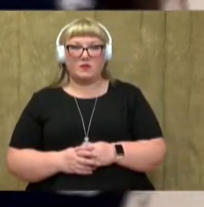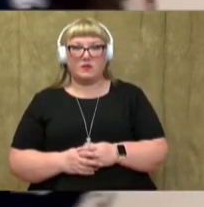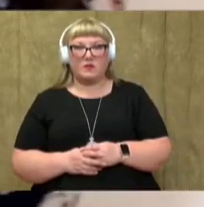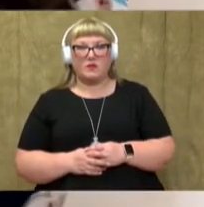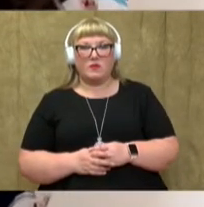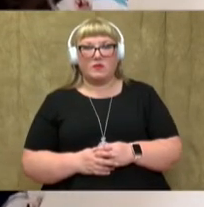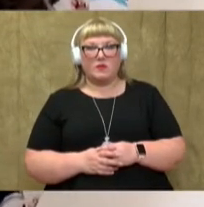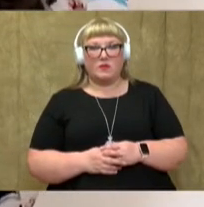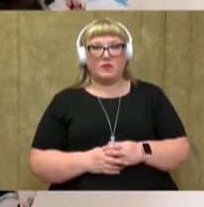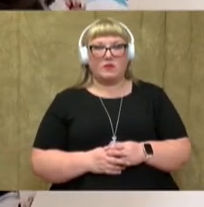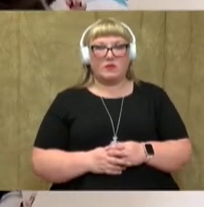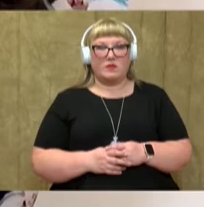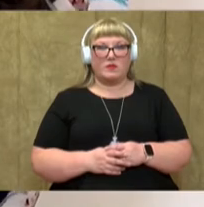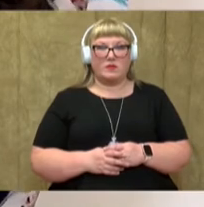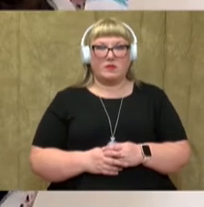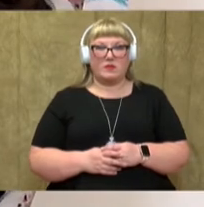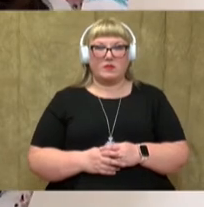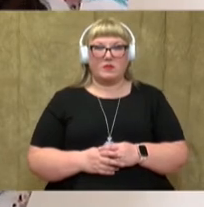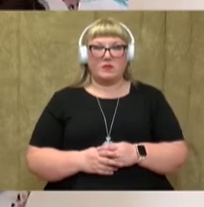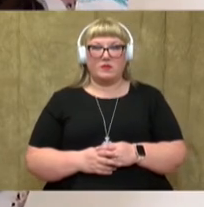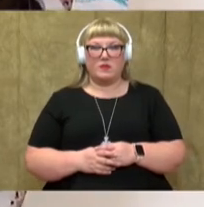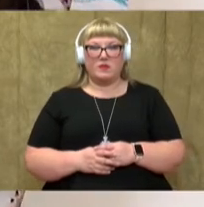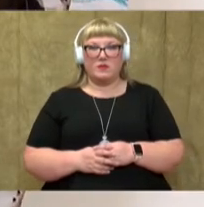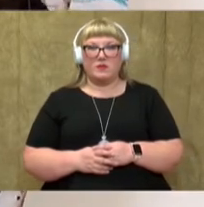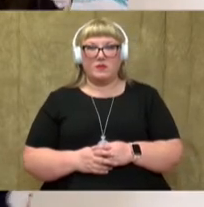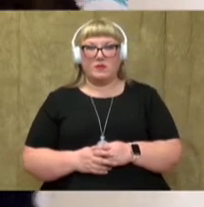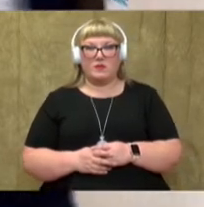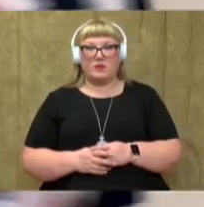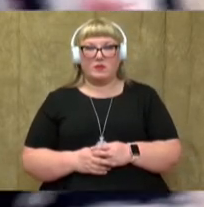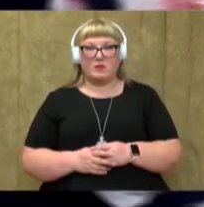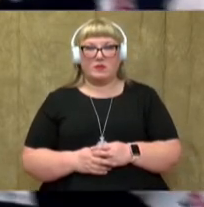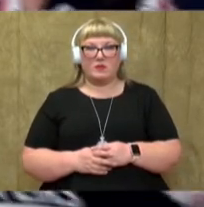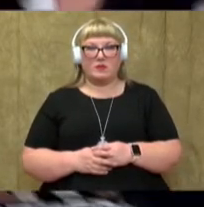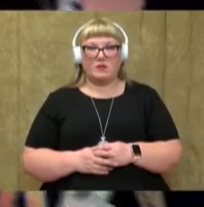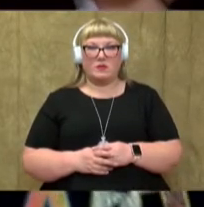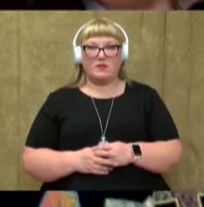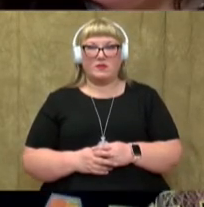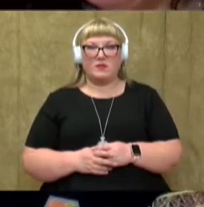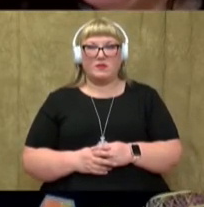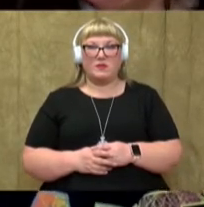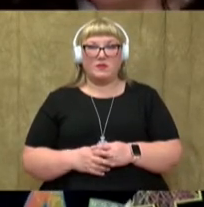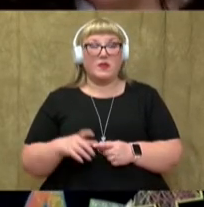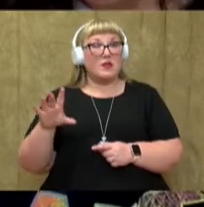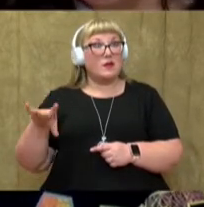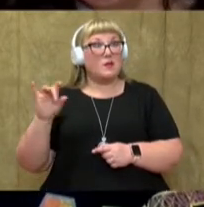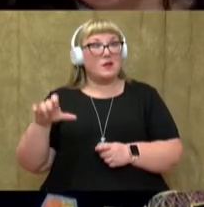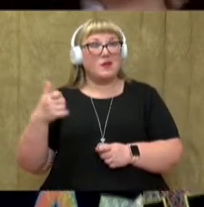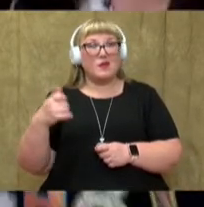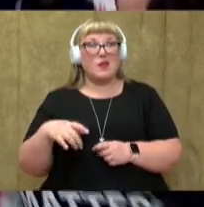And then I can pick any other petal to add to this.